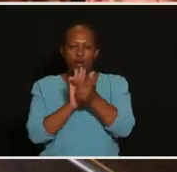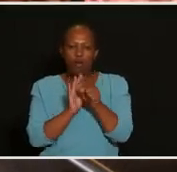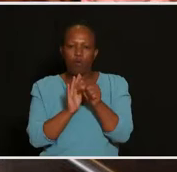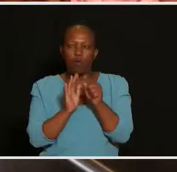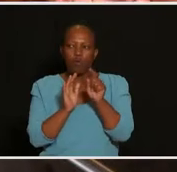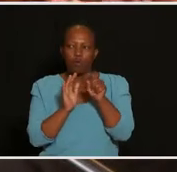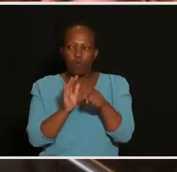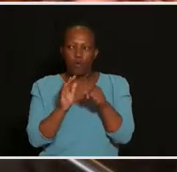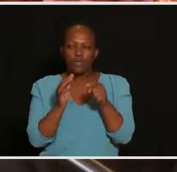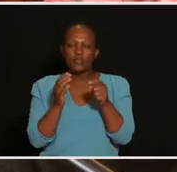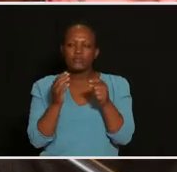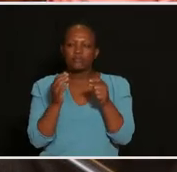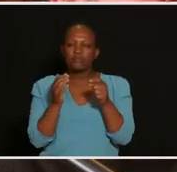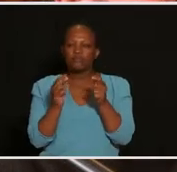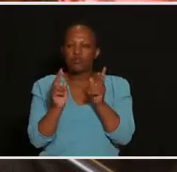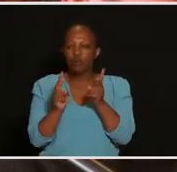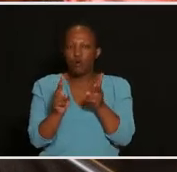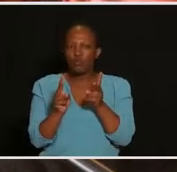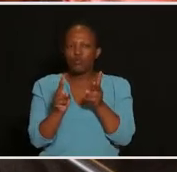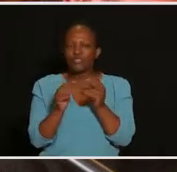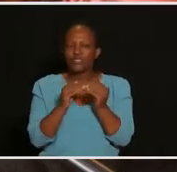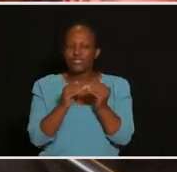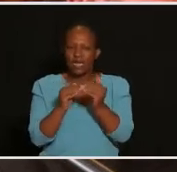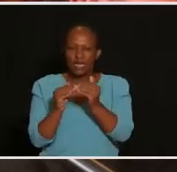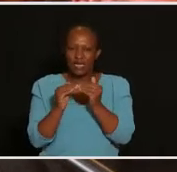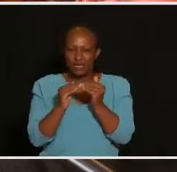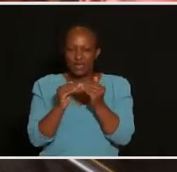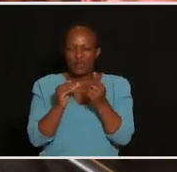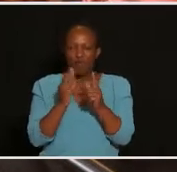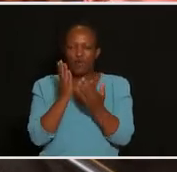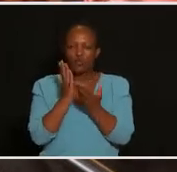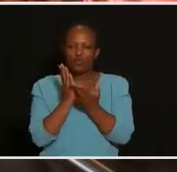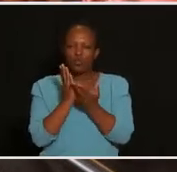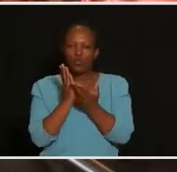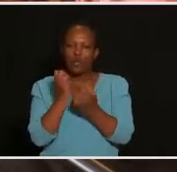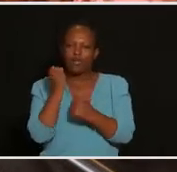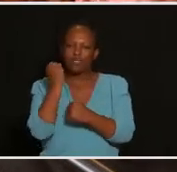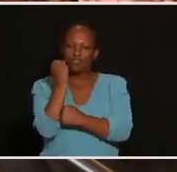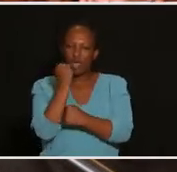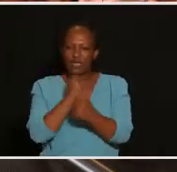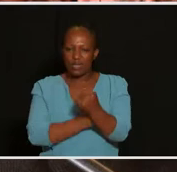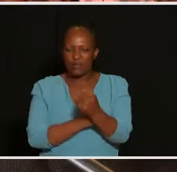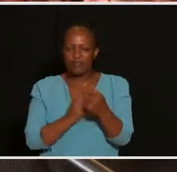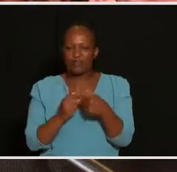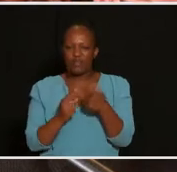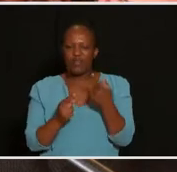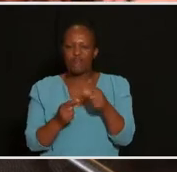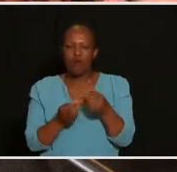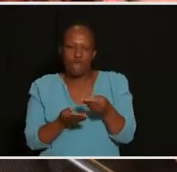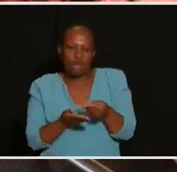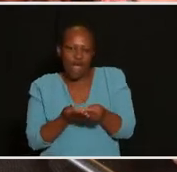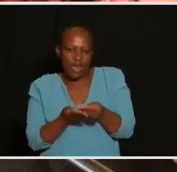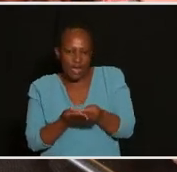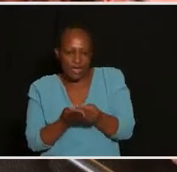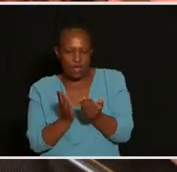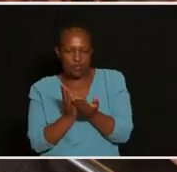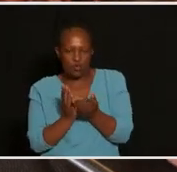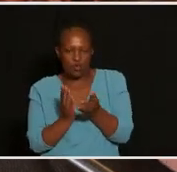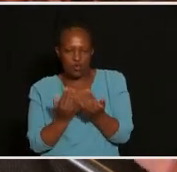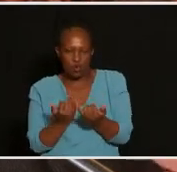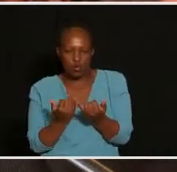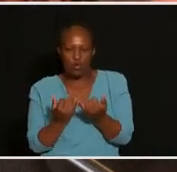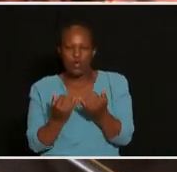revisit norms and standards for school infrastructure for school funding we are sitting in a